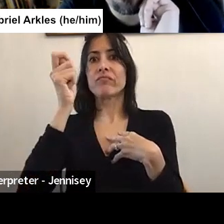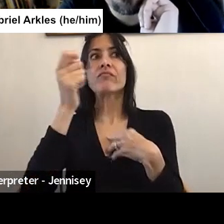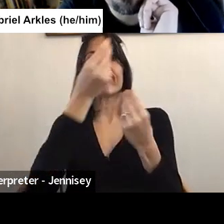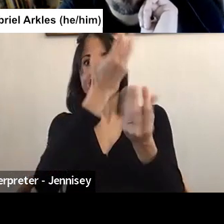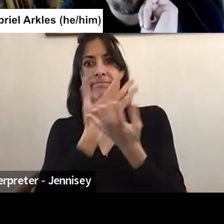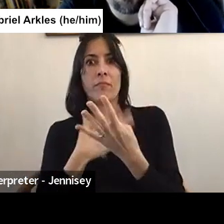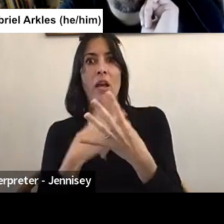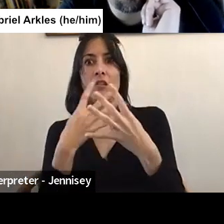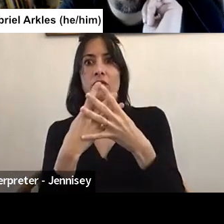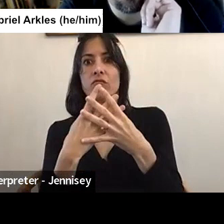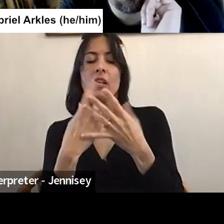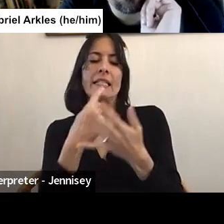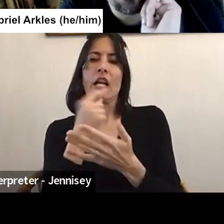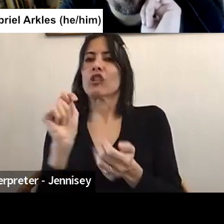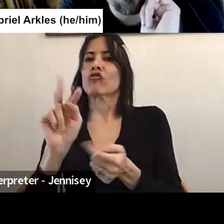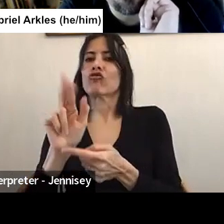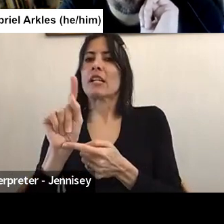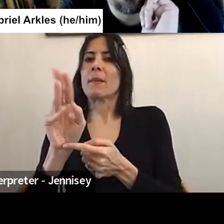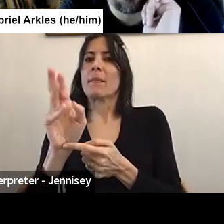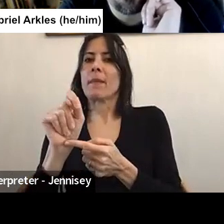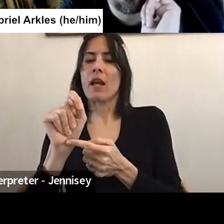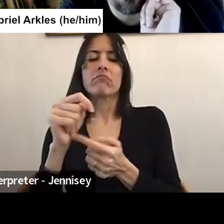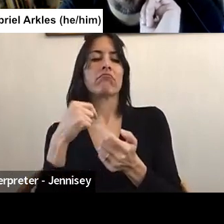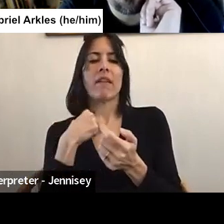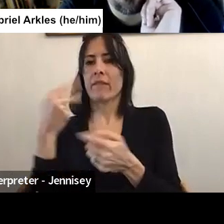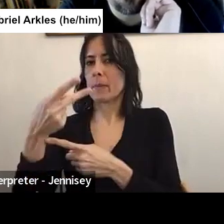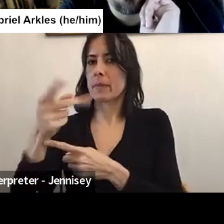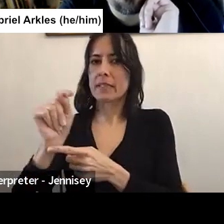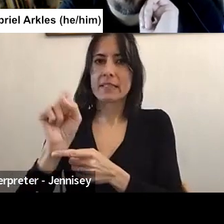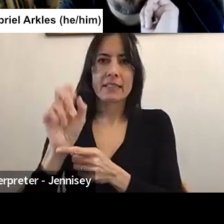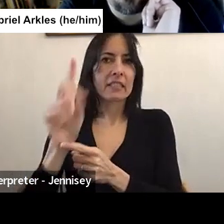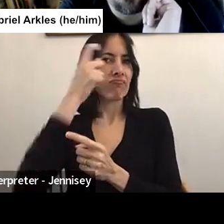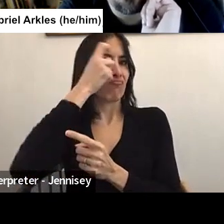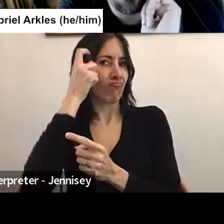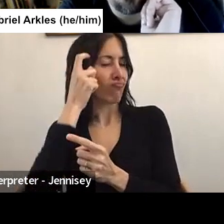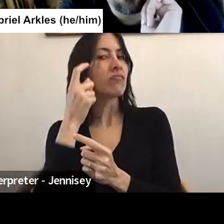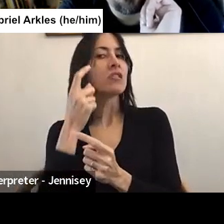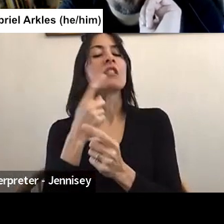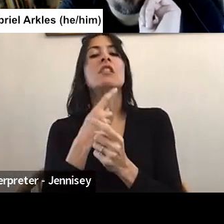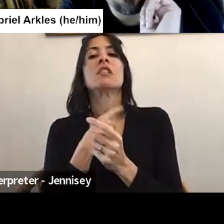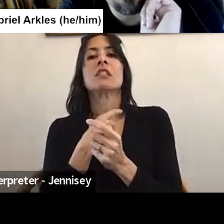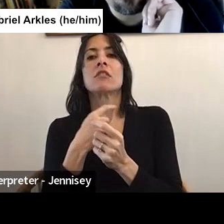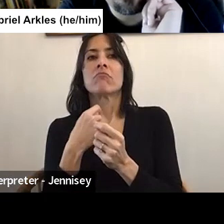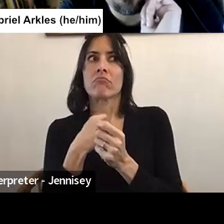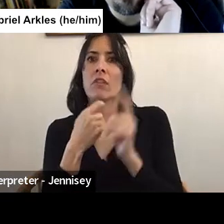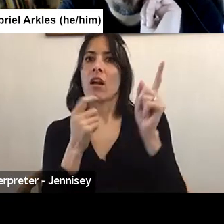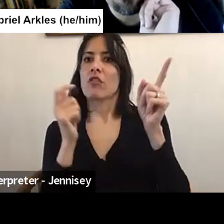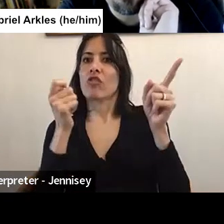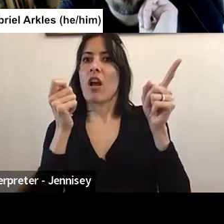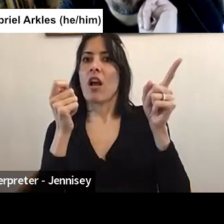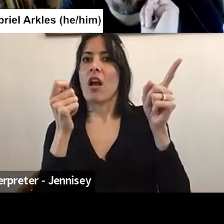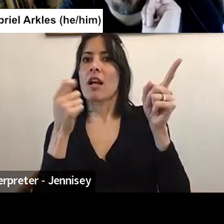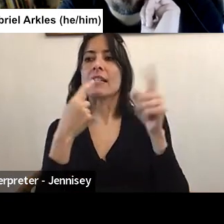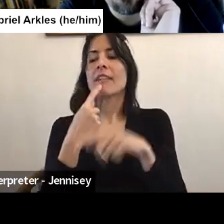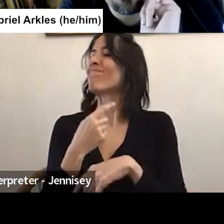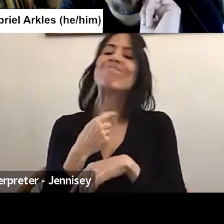treatment, right? It said that I have a PTSD from the trauma. And, you know, the judge made that decision to say that I couldn't be